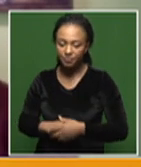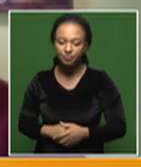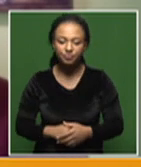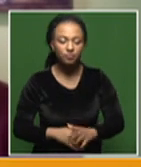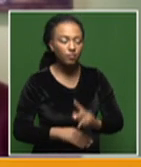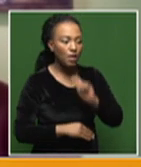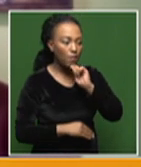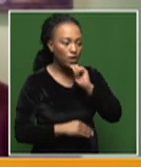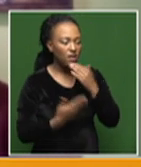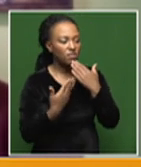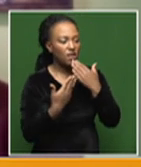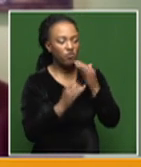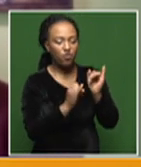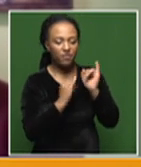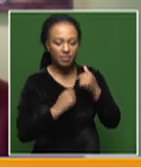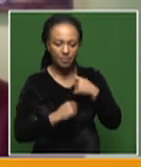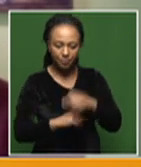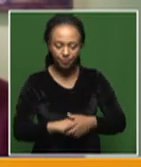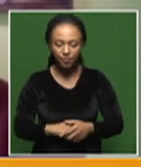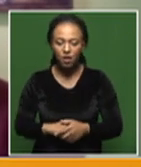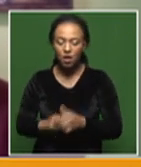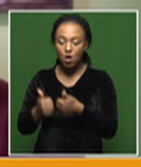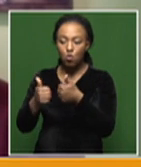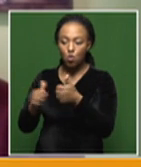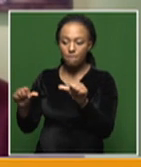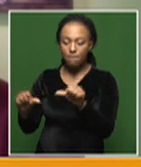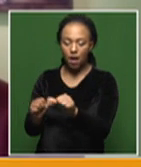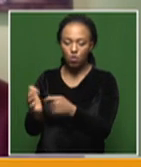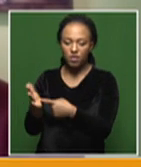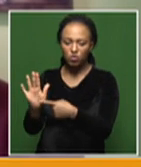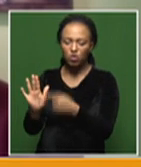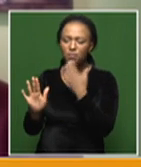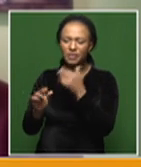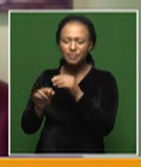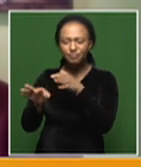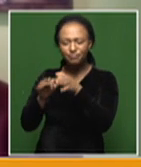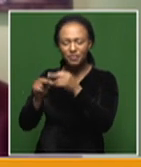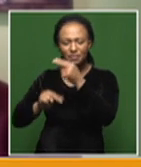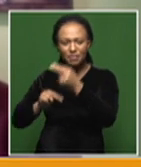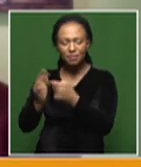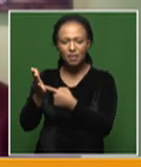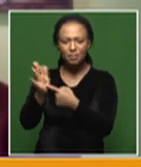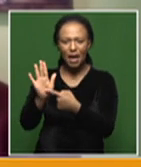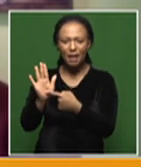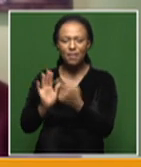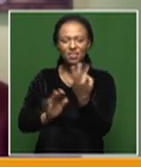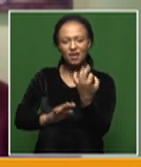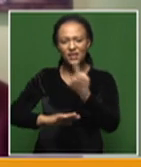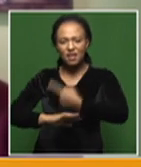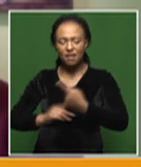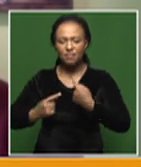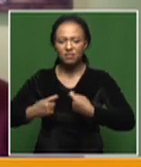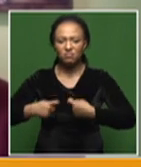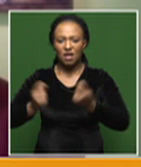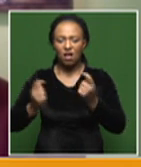much for having me. Good to have you back on the show, Dr Meredith. Now, give us a brief synopsis of what the upcoming Strauss Co.'s three-day live sale is